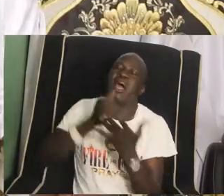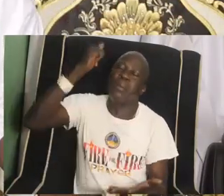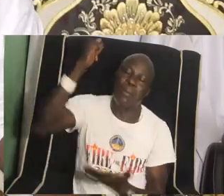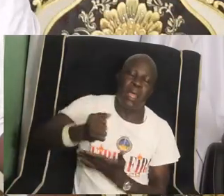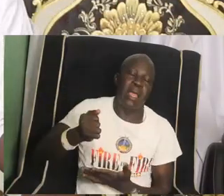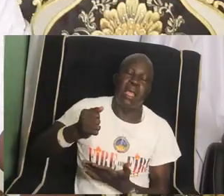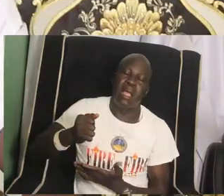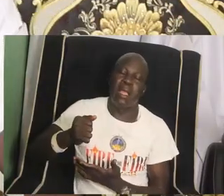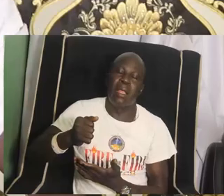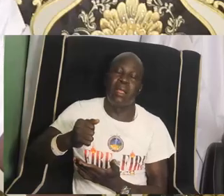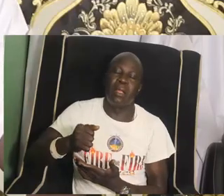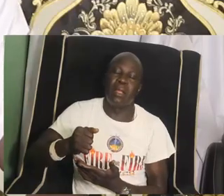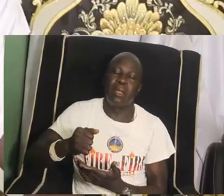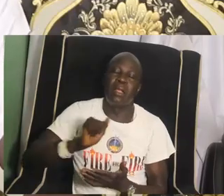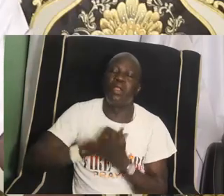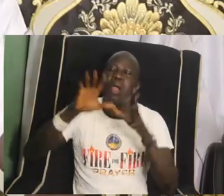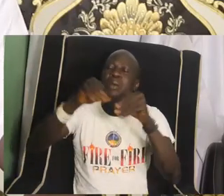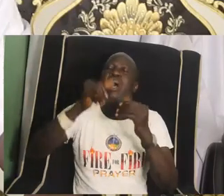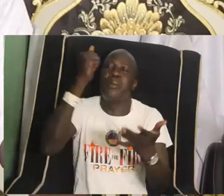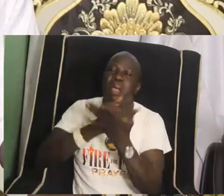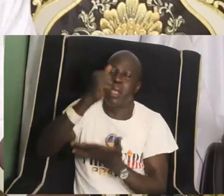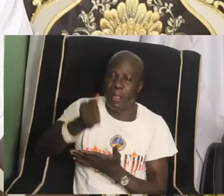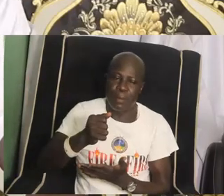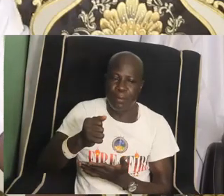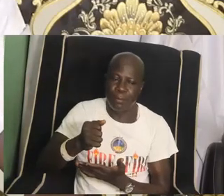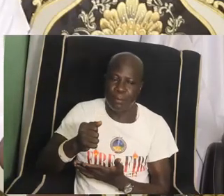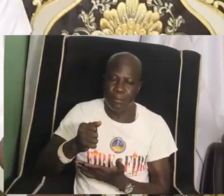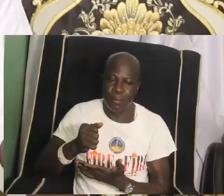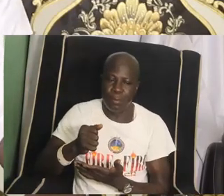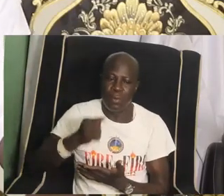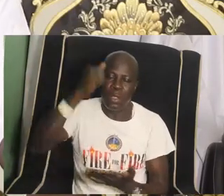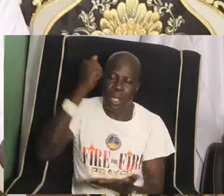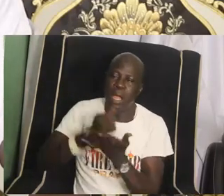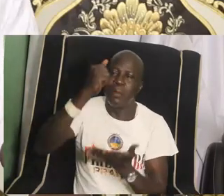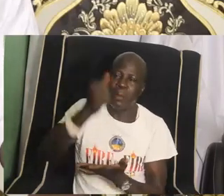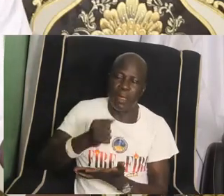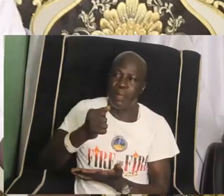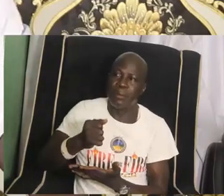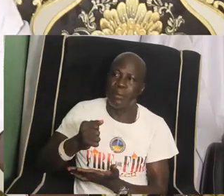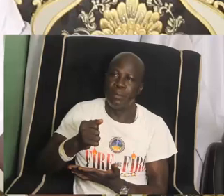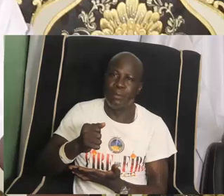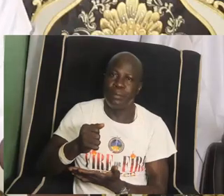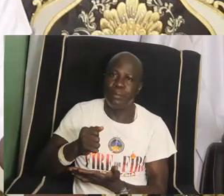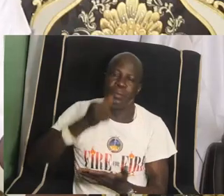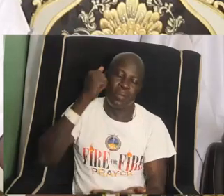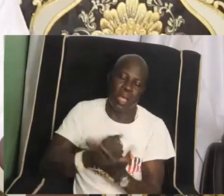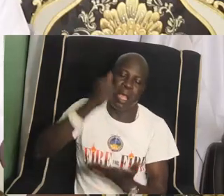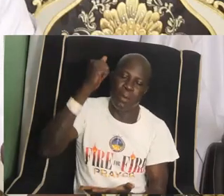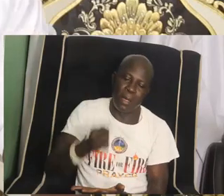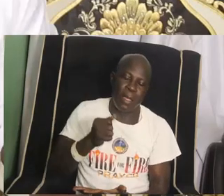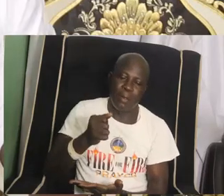Jesus. Amen. You will succeed. Amen. Admission is fulfilled. Amen. What is